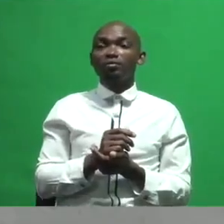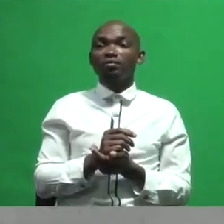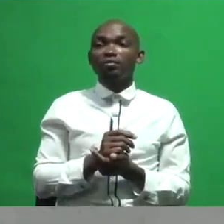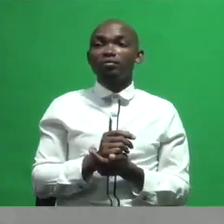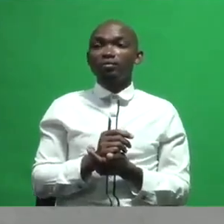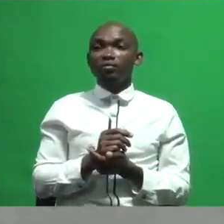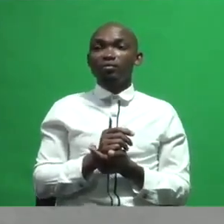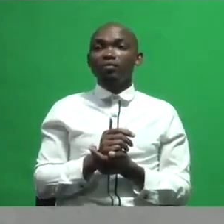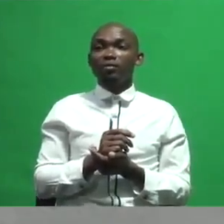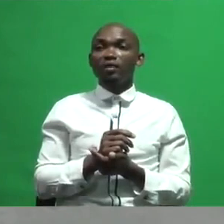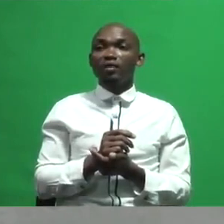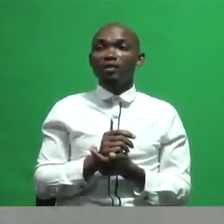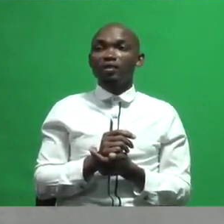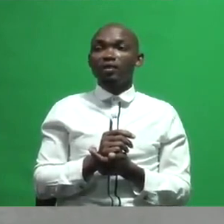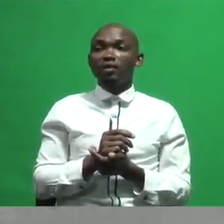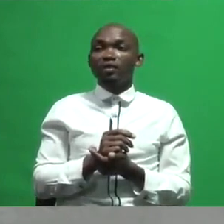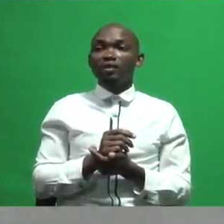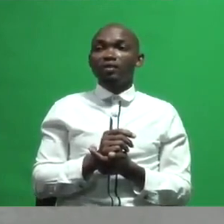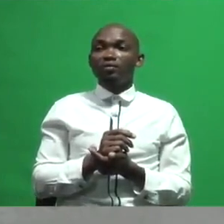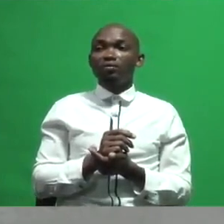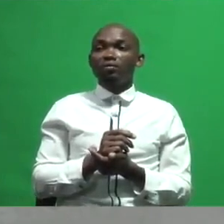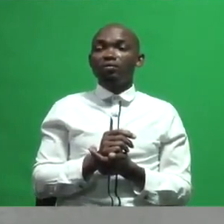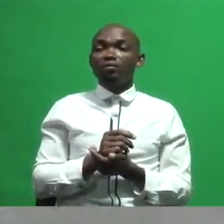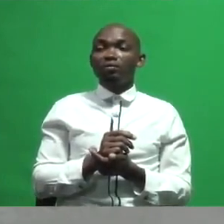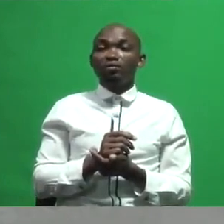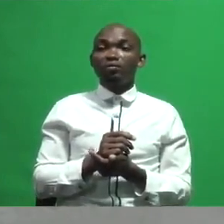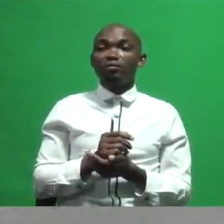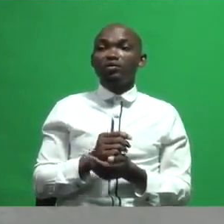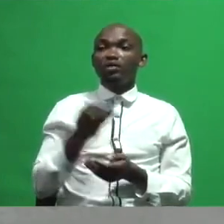And then to replace